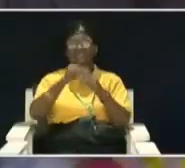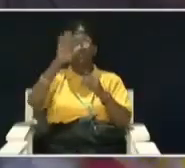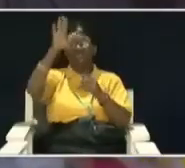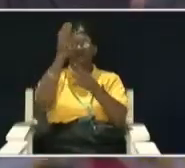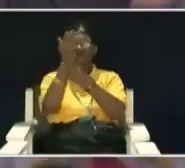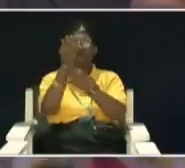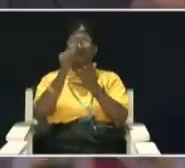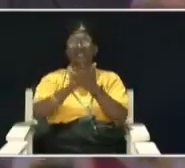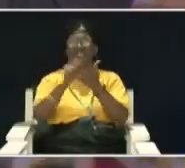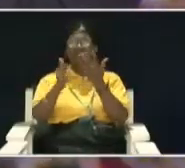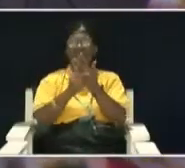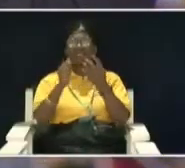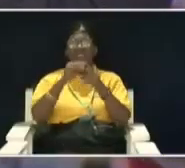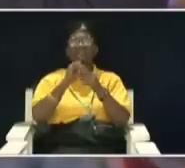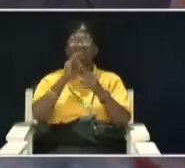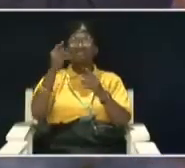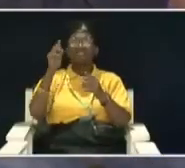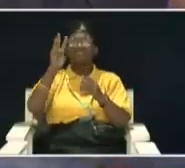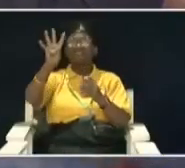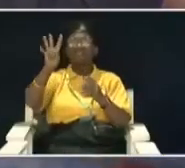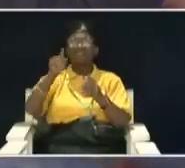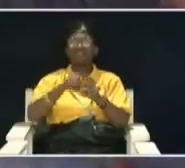April is the fourth month of the year,